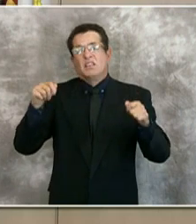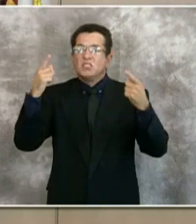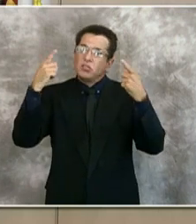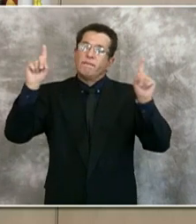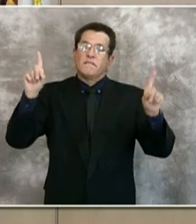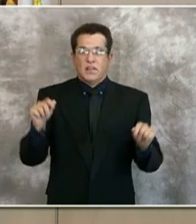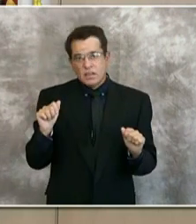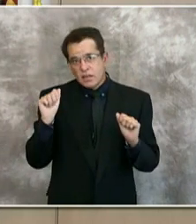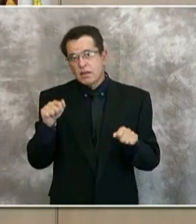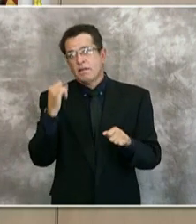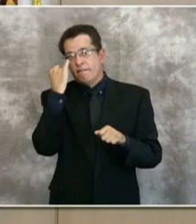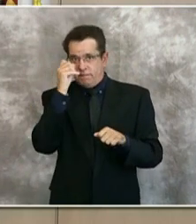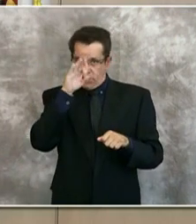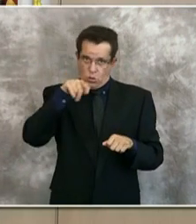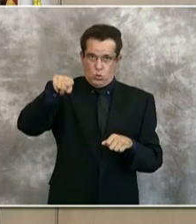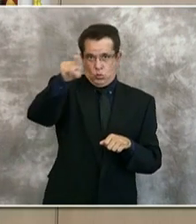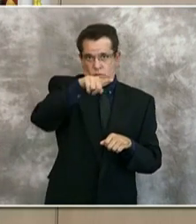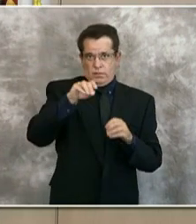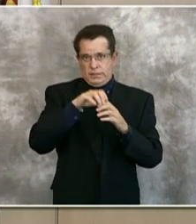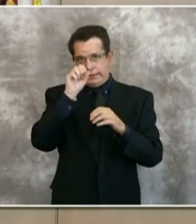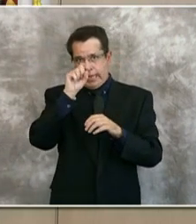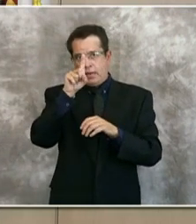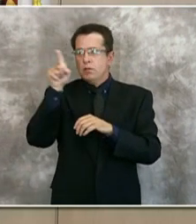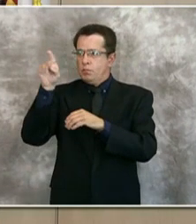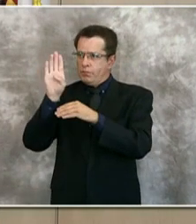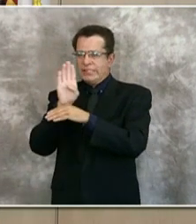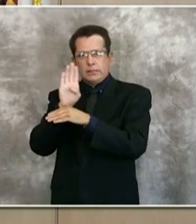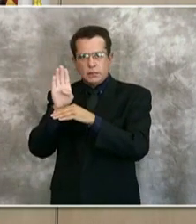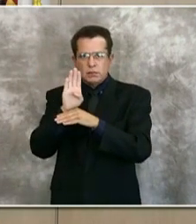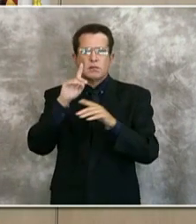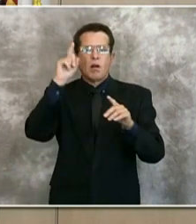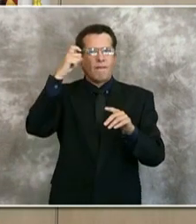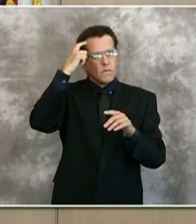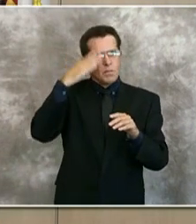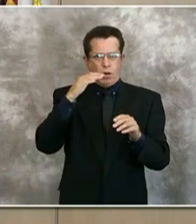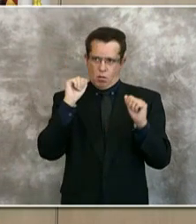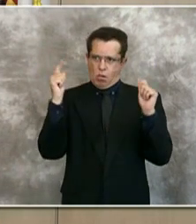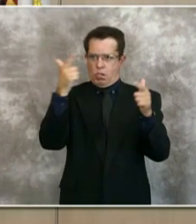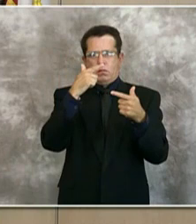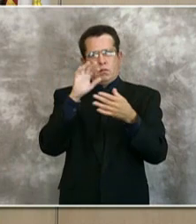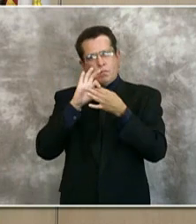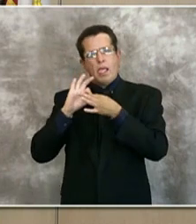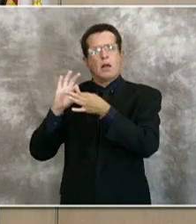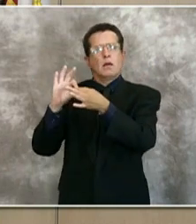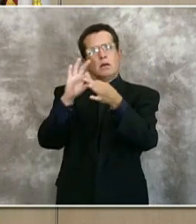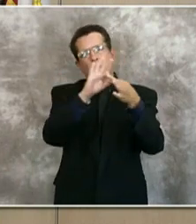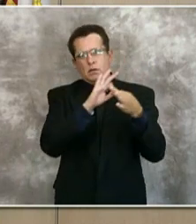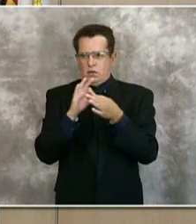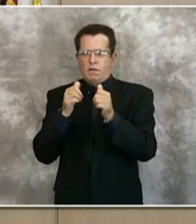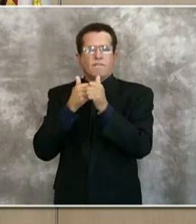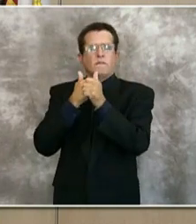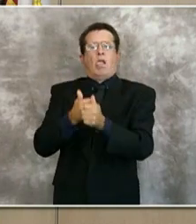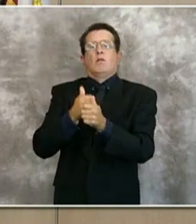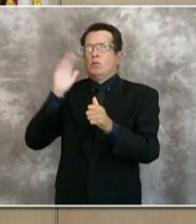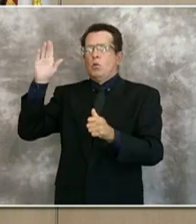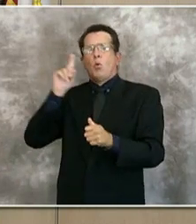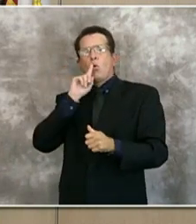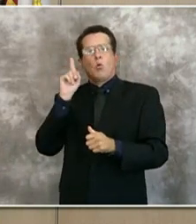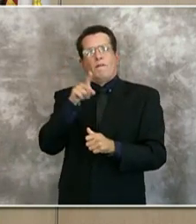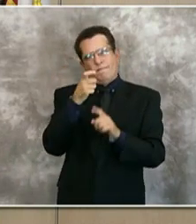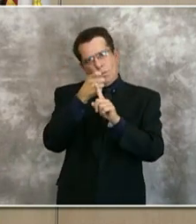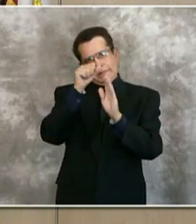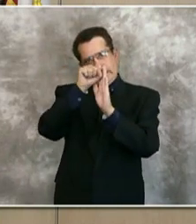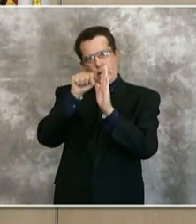of San Diegans, including individuals, businesses, and governments, comply with the recent orders from the